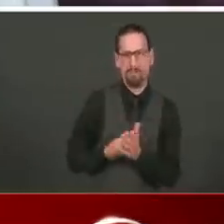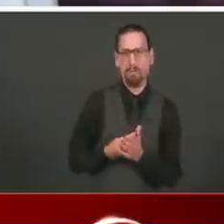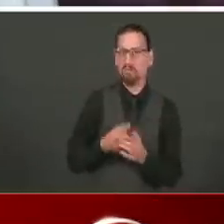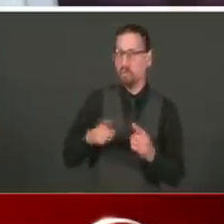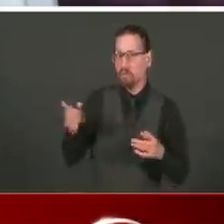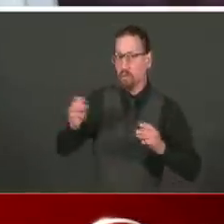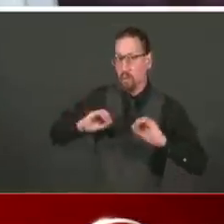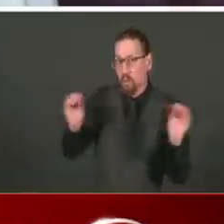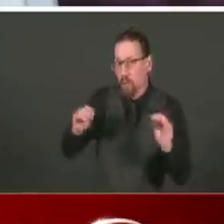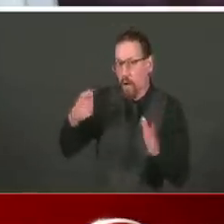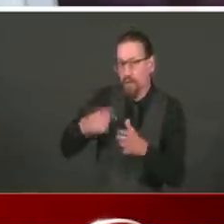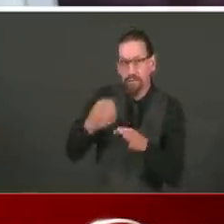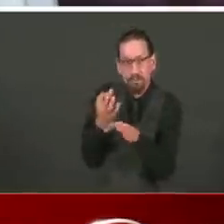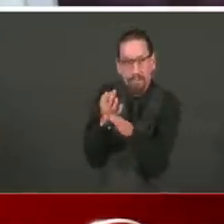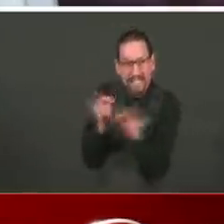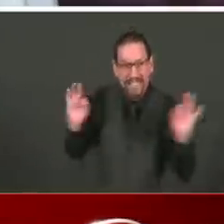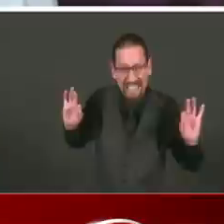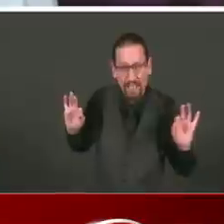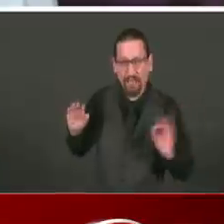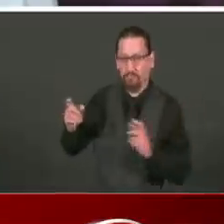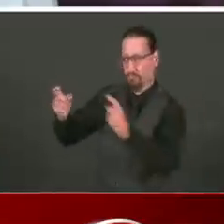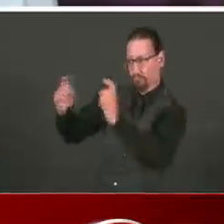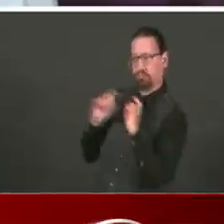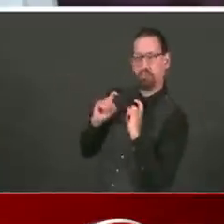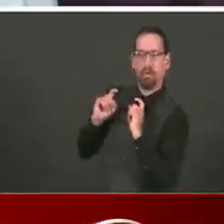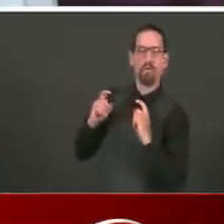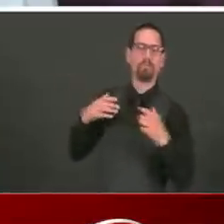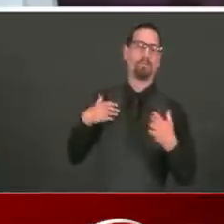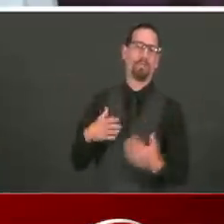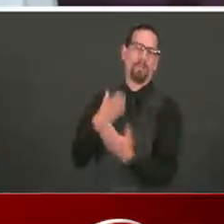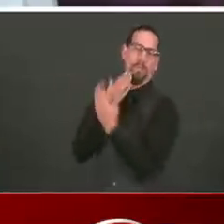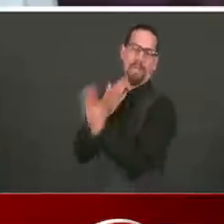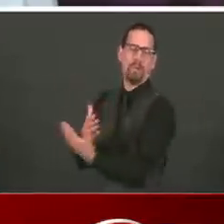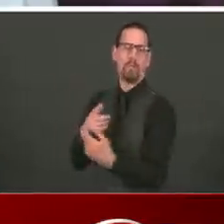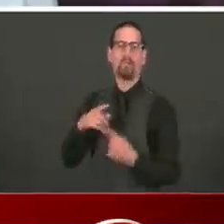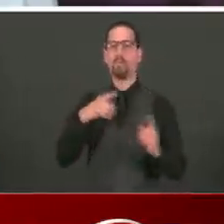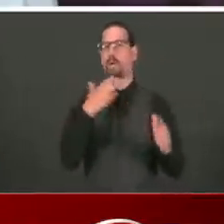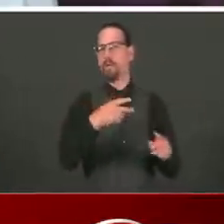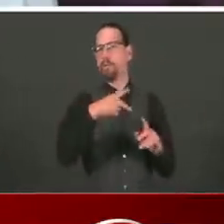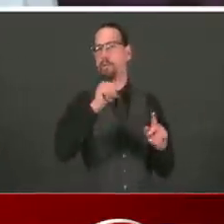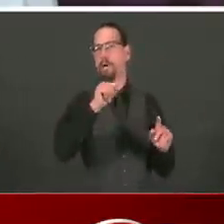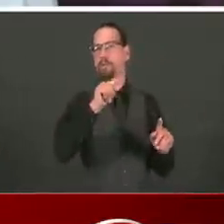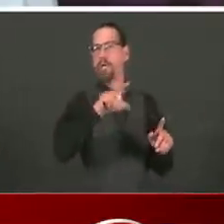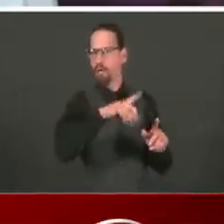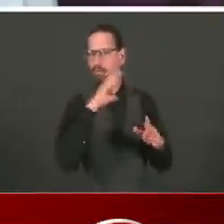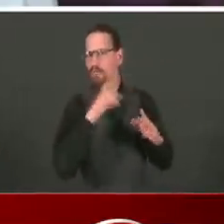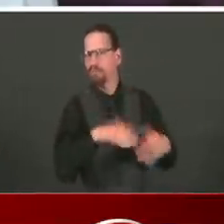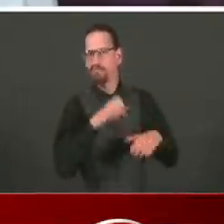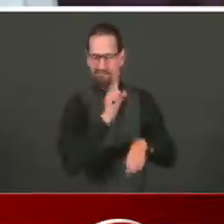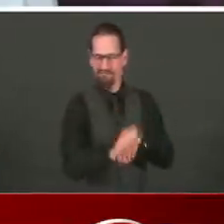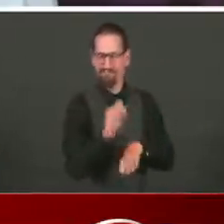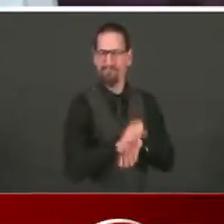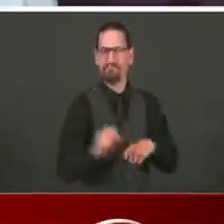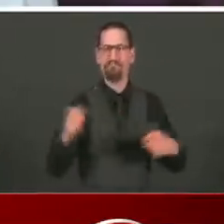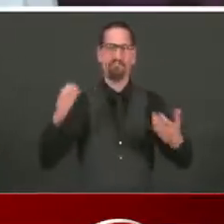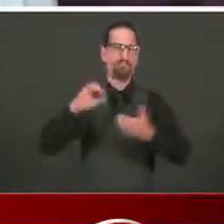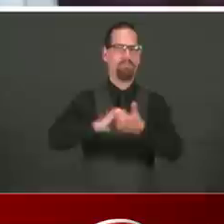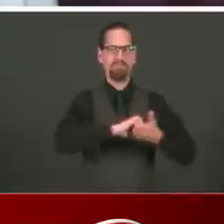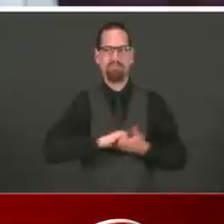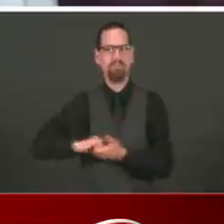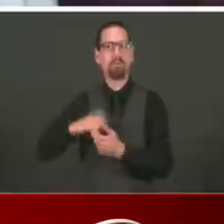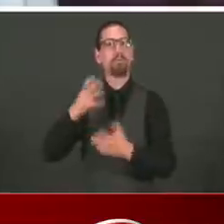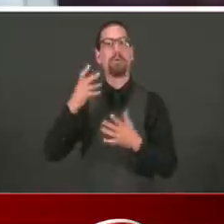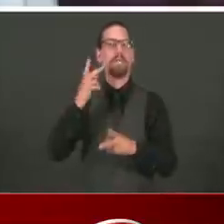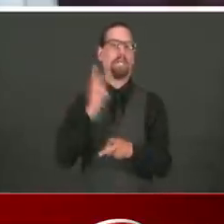it's great. It's fantastic. It's a fantastic tool to help all of us stay safe. And so I want to give a